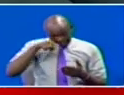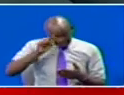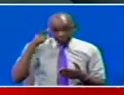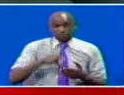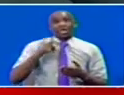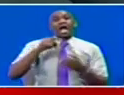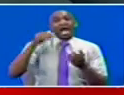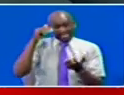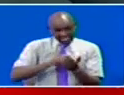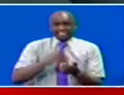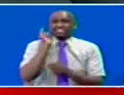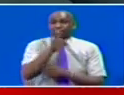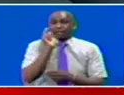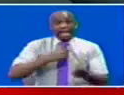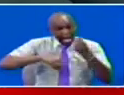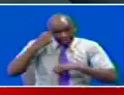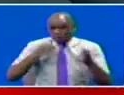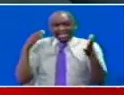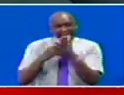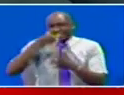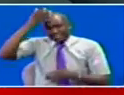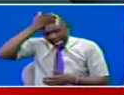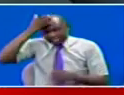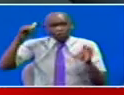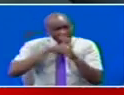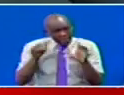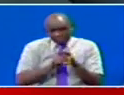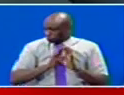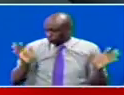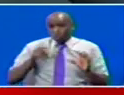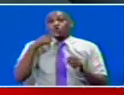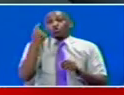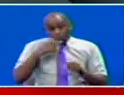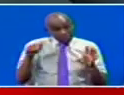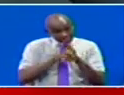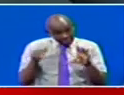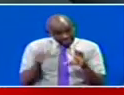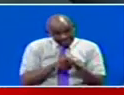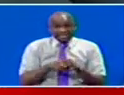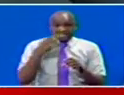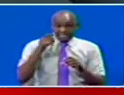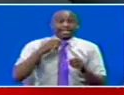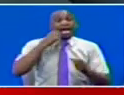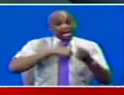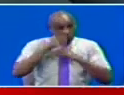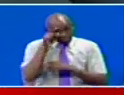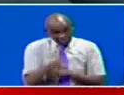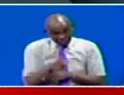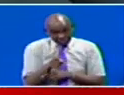victimization or disciplinary action against any member who participated in the industrial action